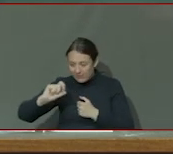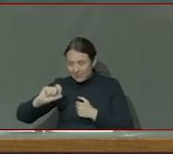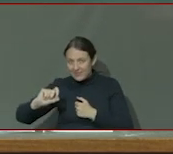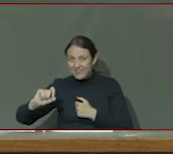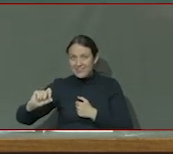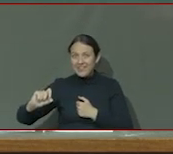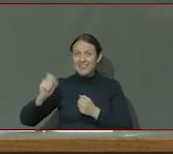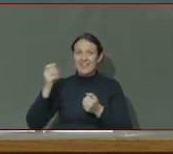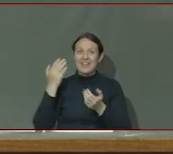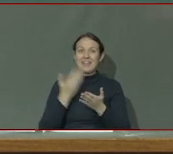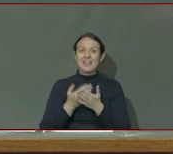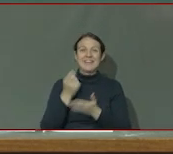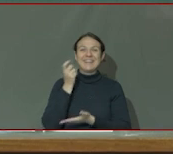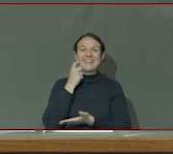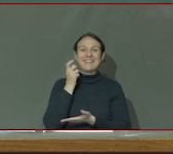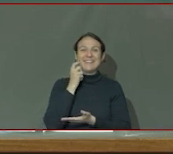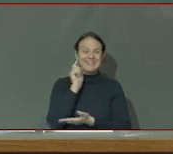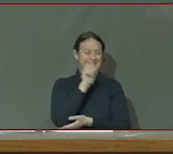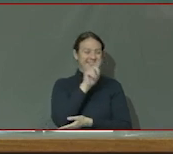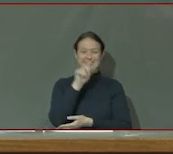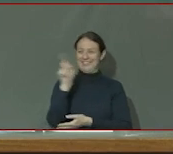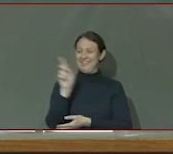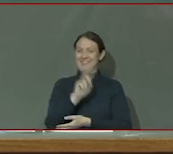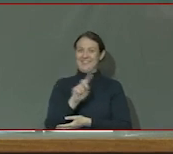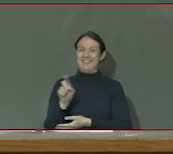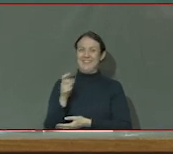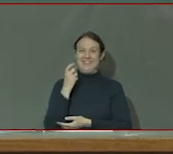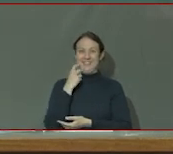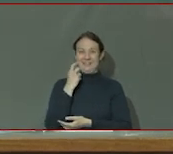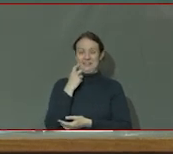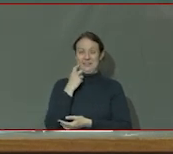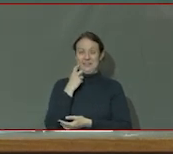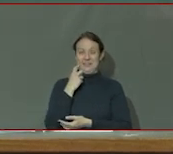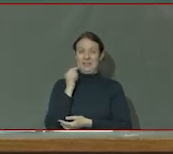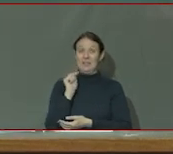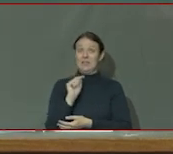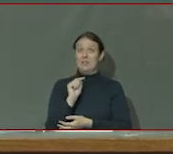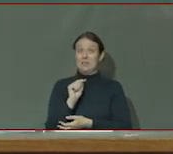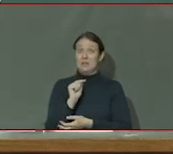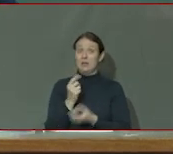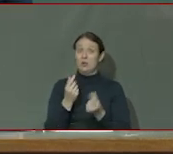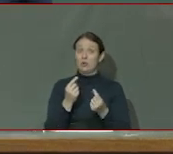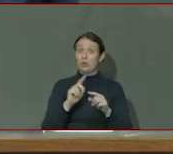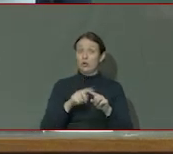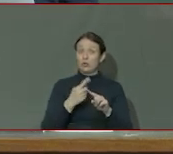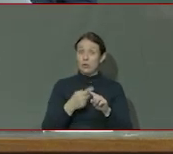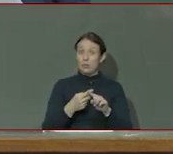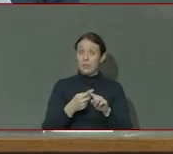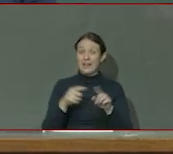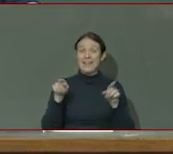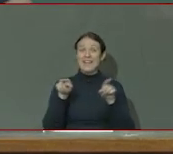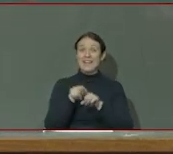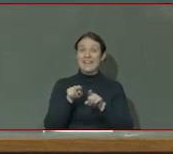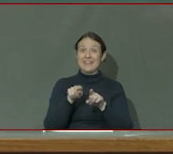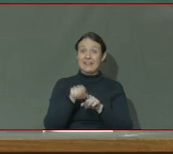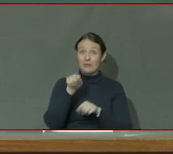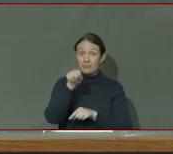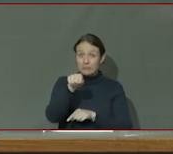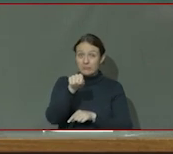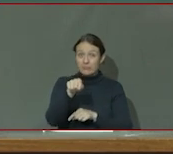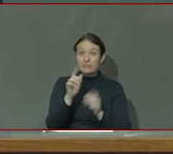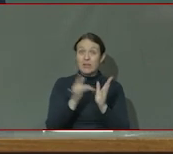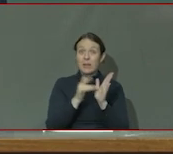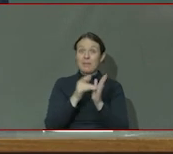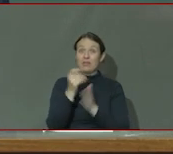make my count easily. Now this example I've done here is very much like the one you see here on page